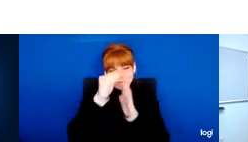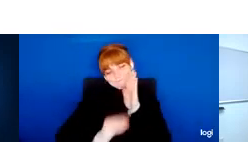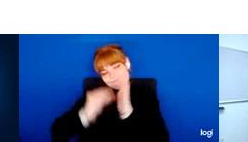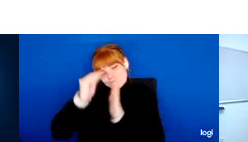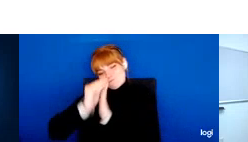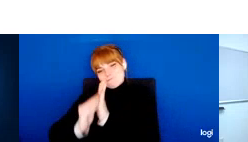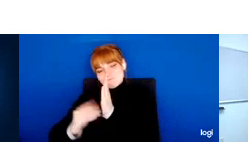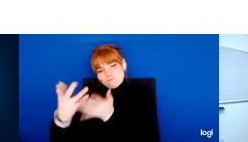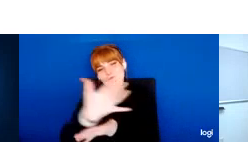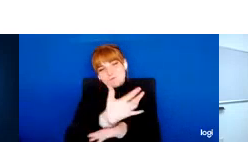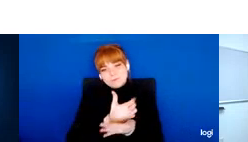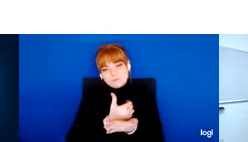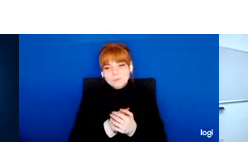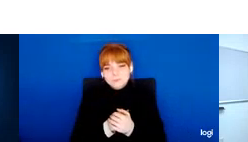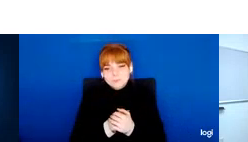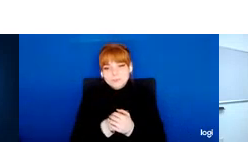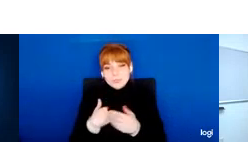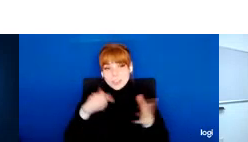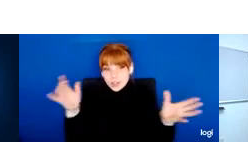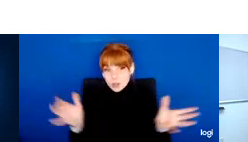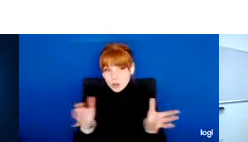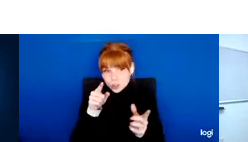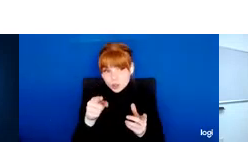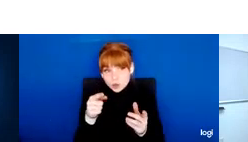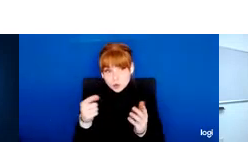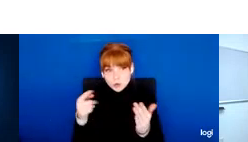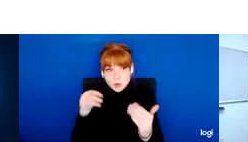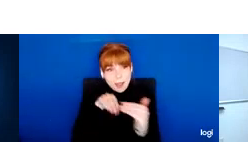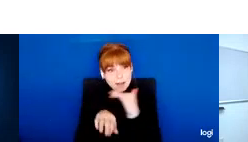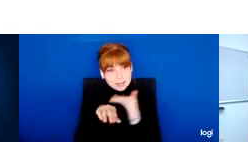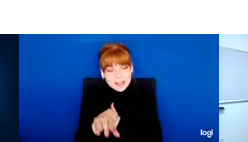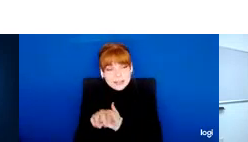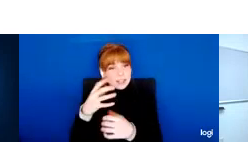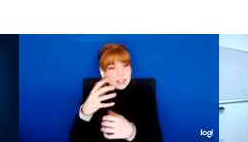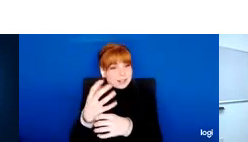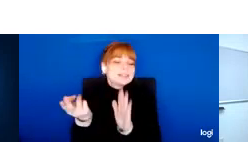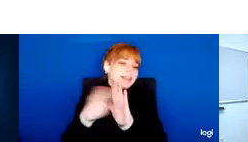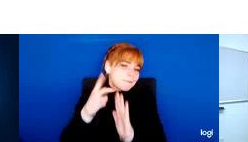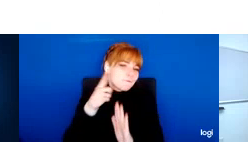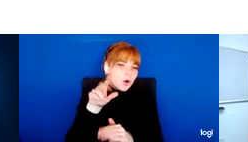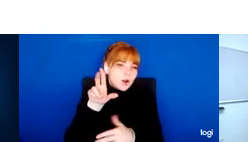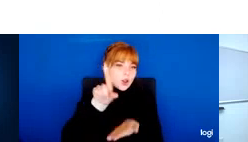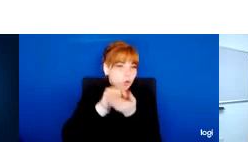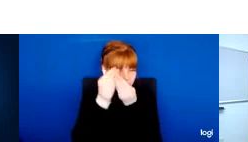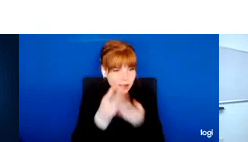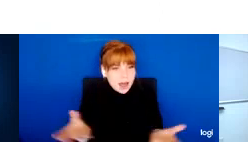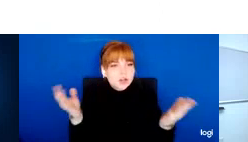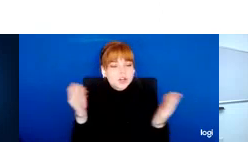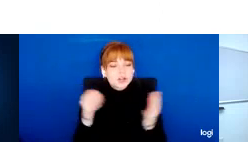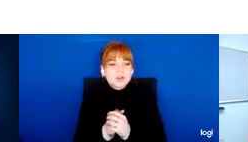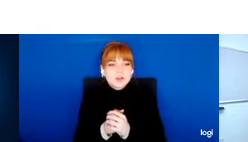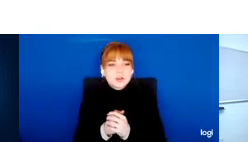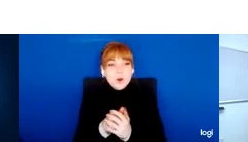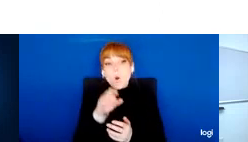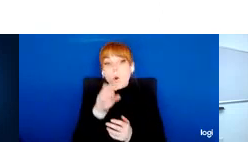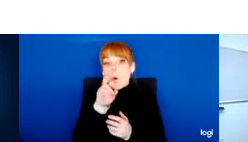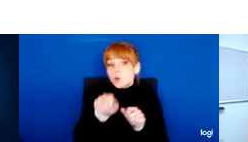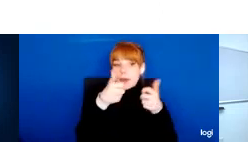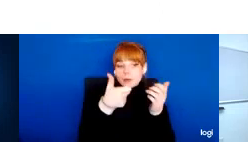And then I encourage you to subscribe to the newsletter, and I put a link in there. And you can also subscribe by text message if you